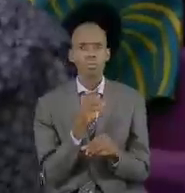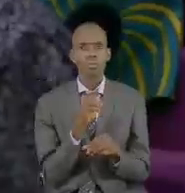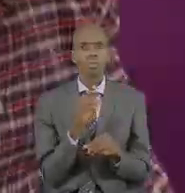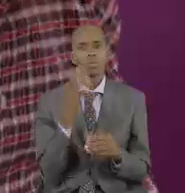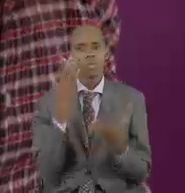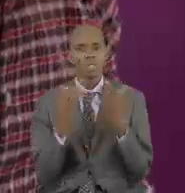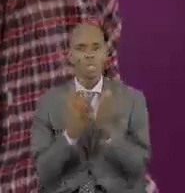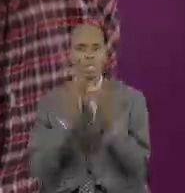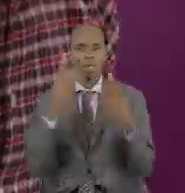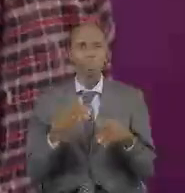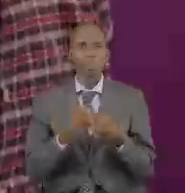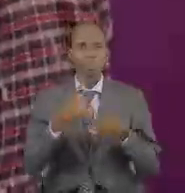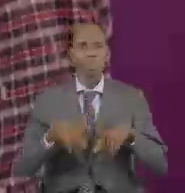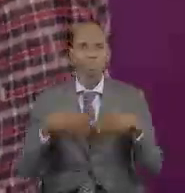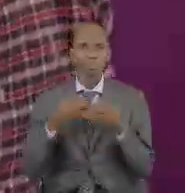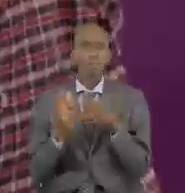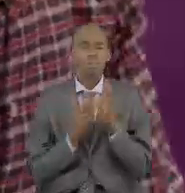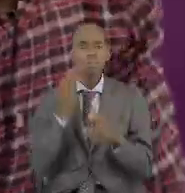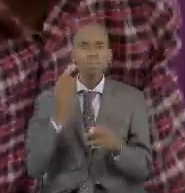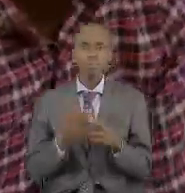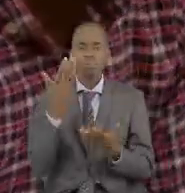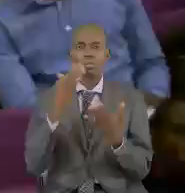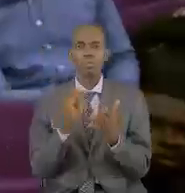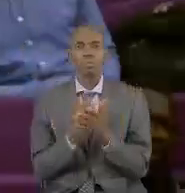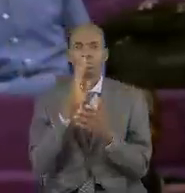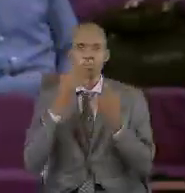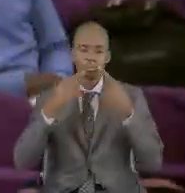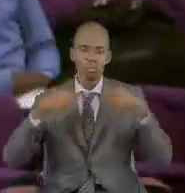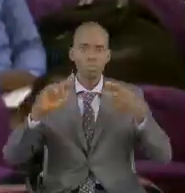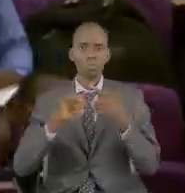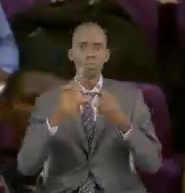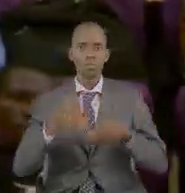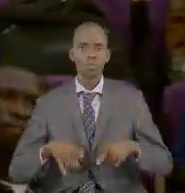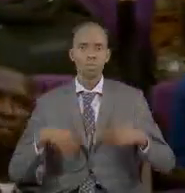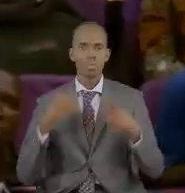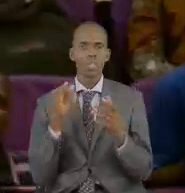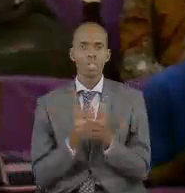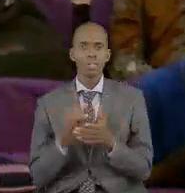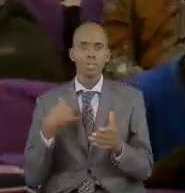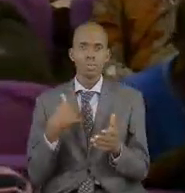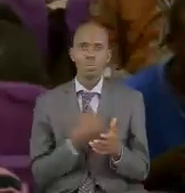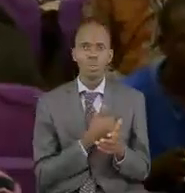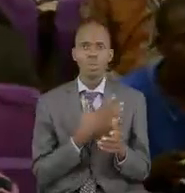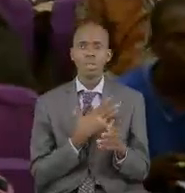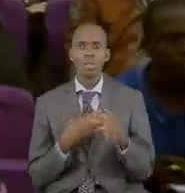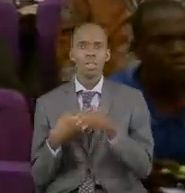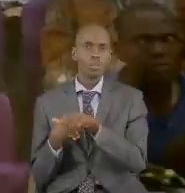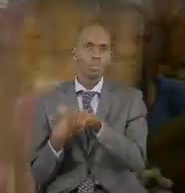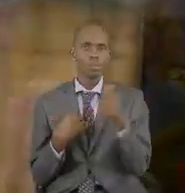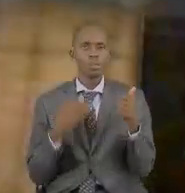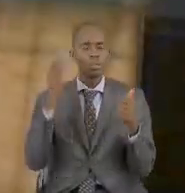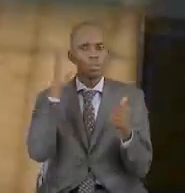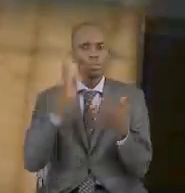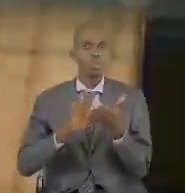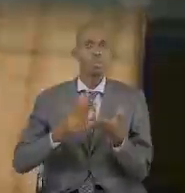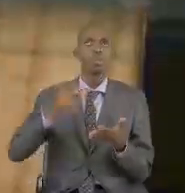life. May that be pronounced in your life, that we and others will glorify